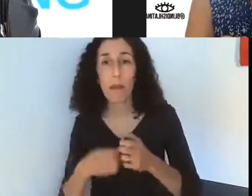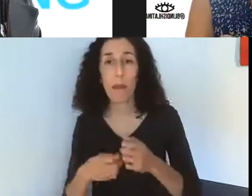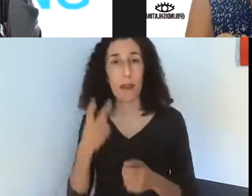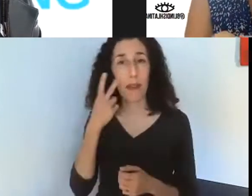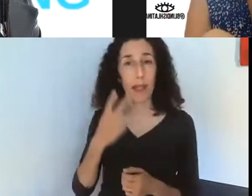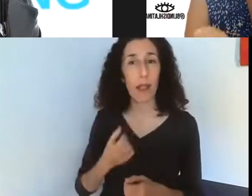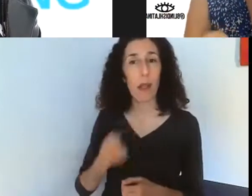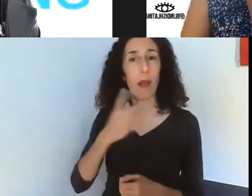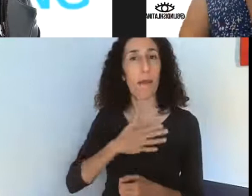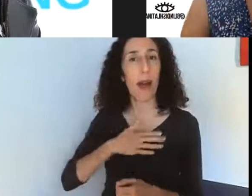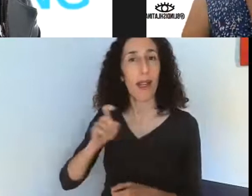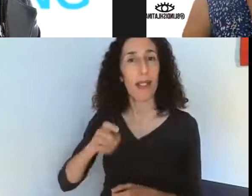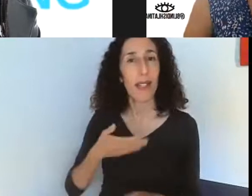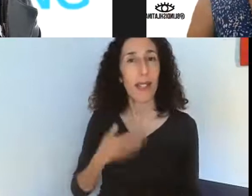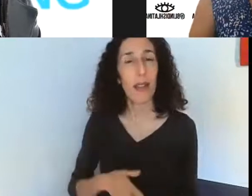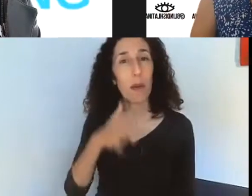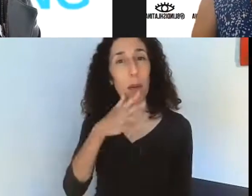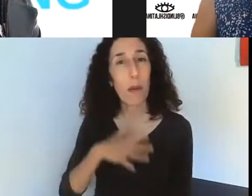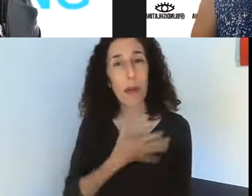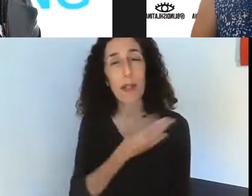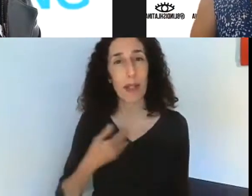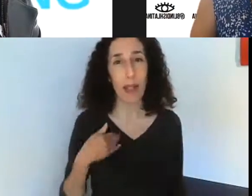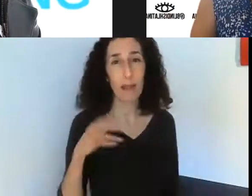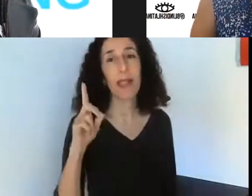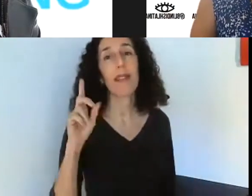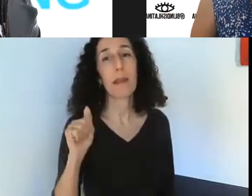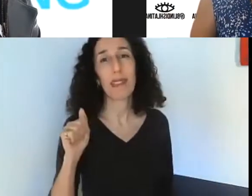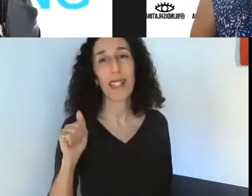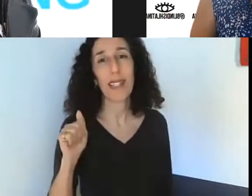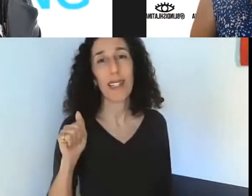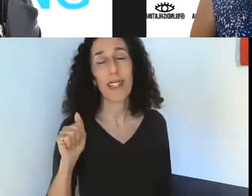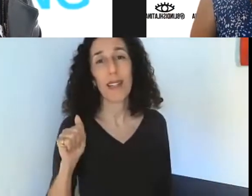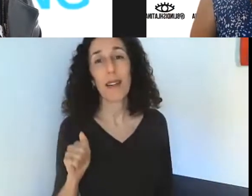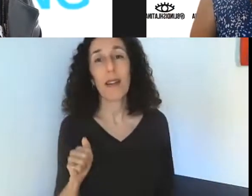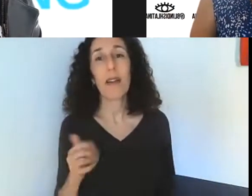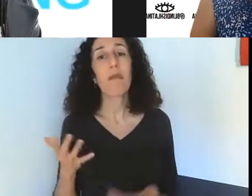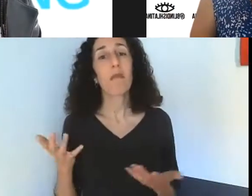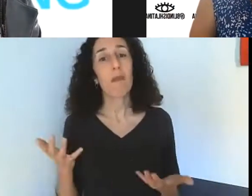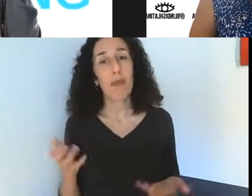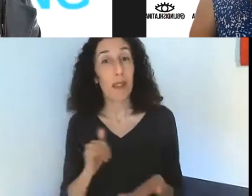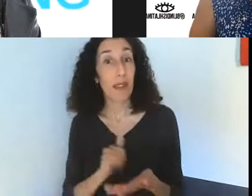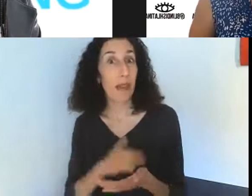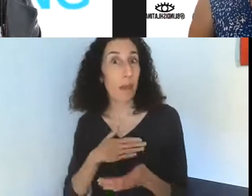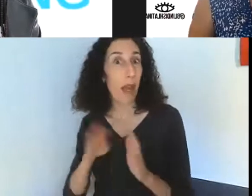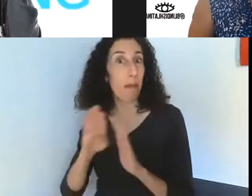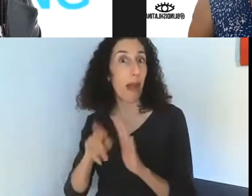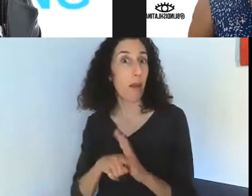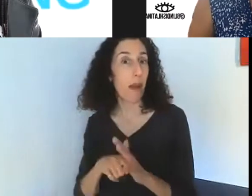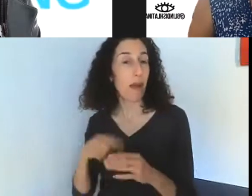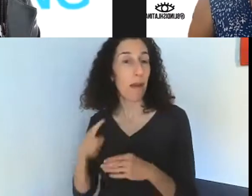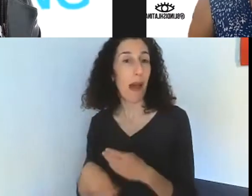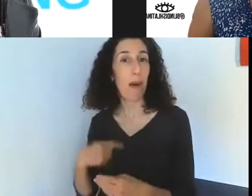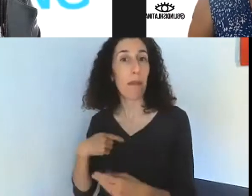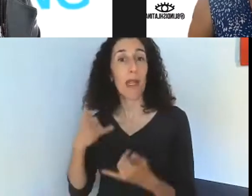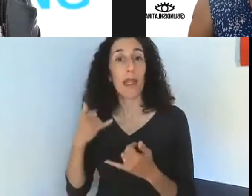connected. So I will leave you with that. And Mariella is now going